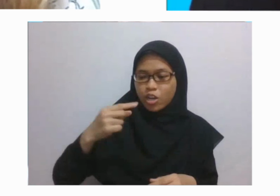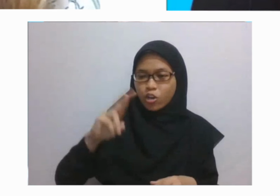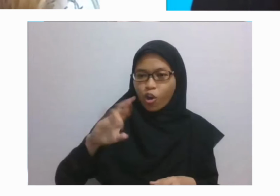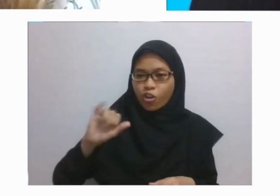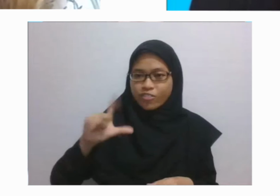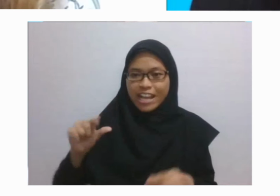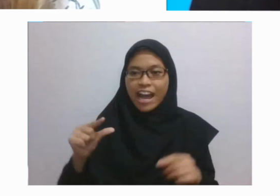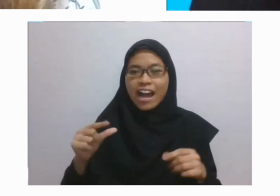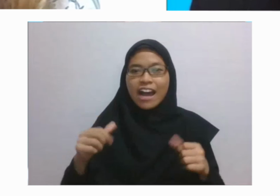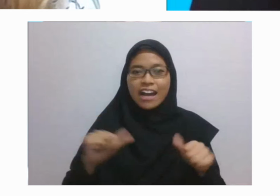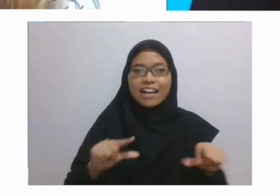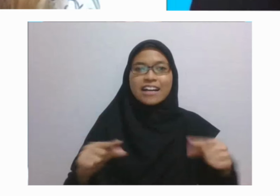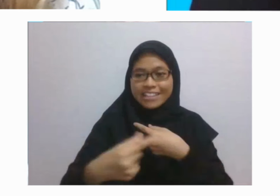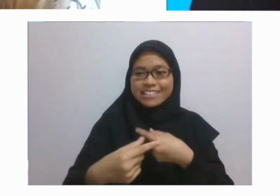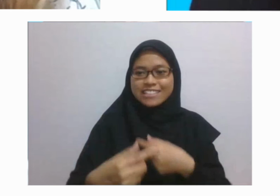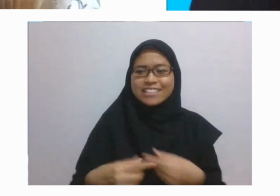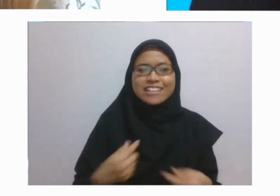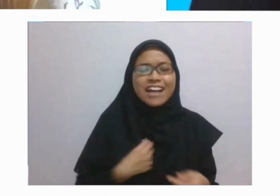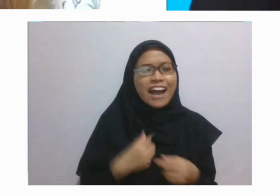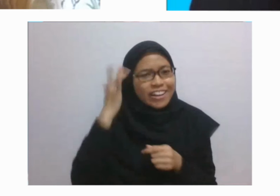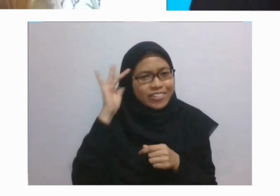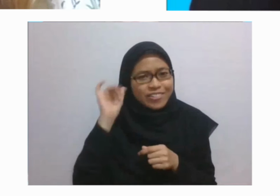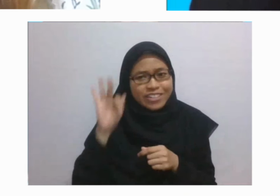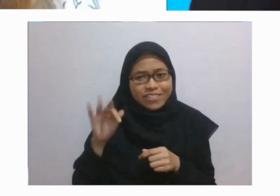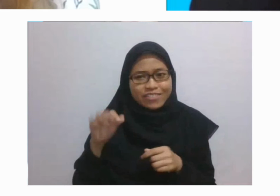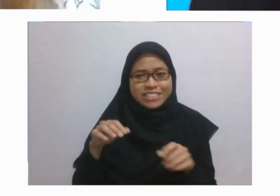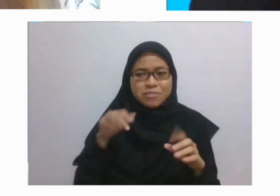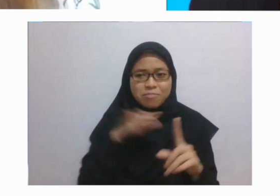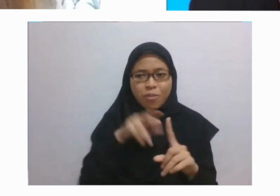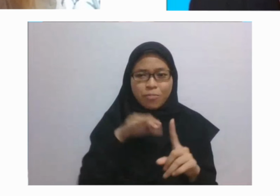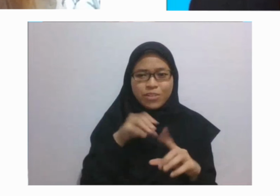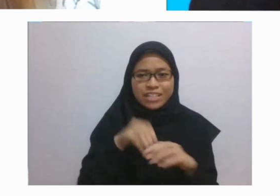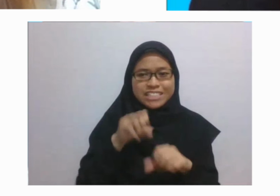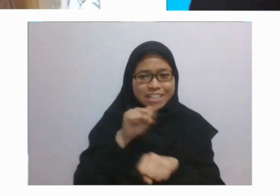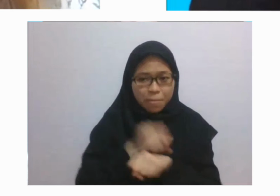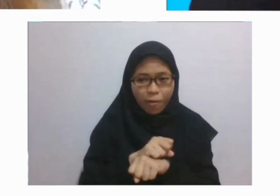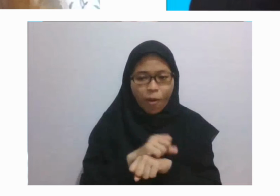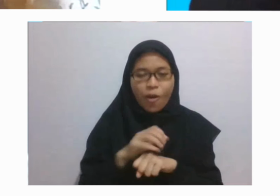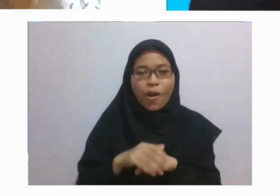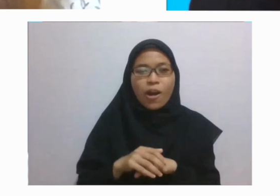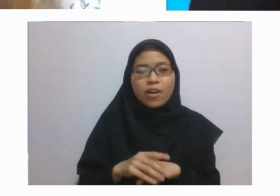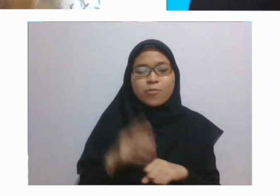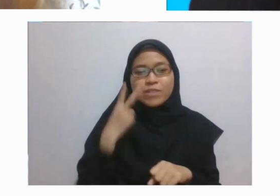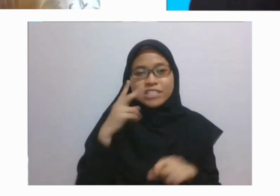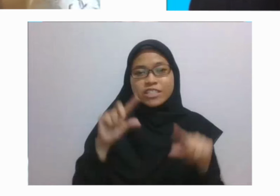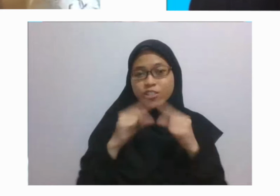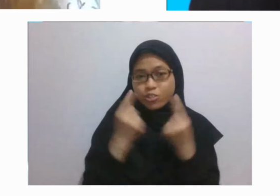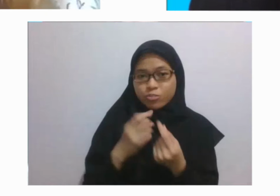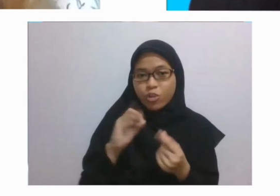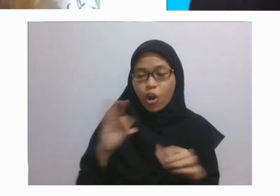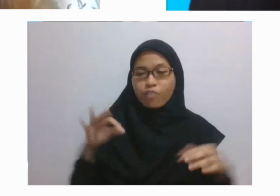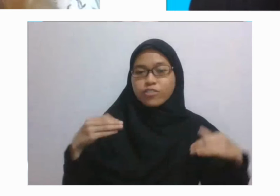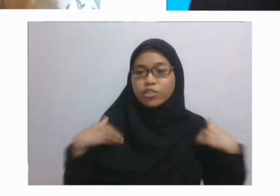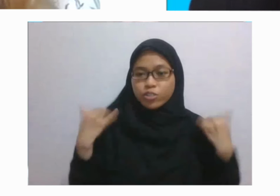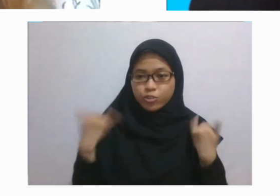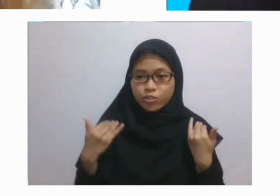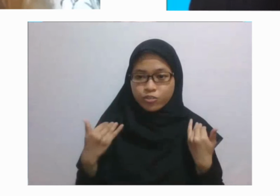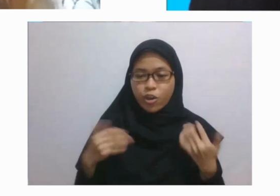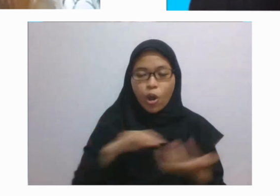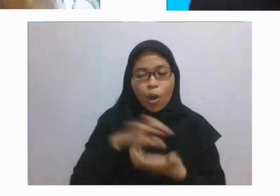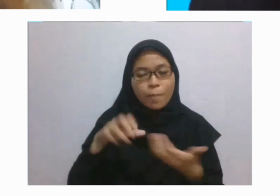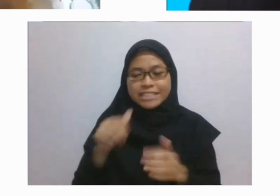can't imagine that this is something that is very popular in Singapore, but we see groups of youth and also mixed